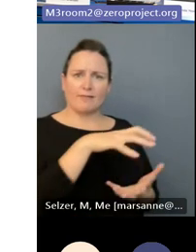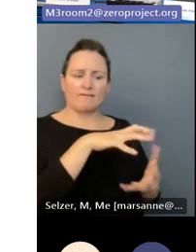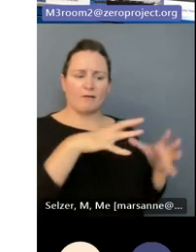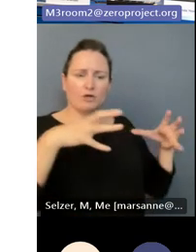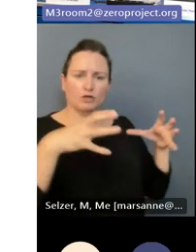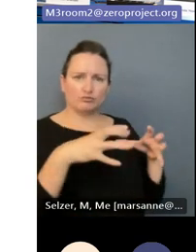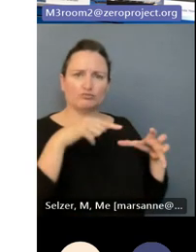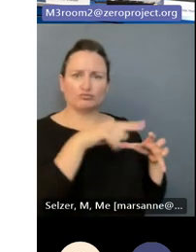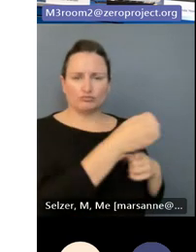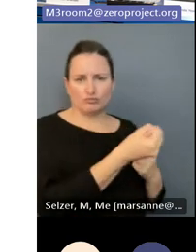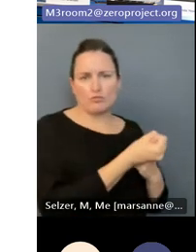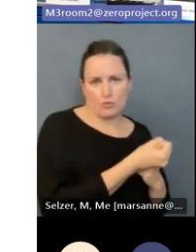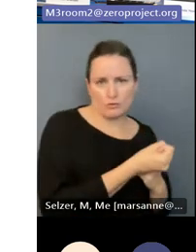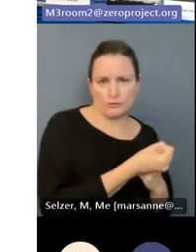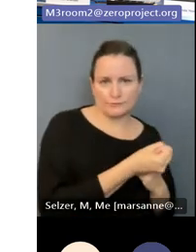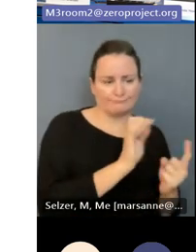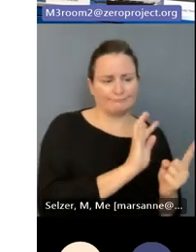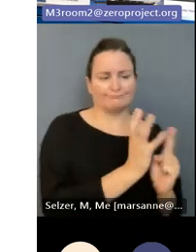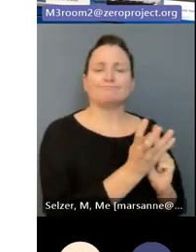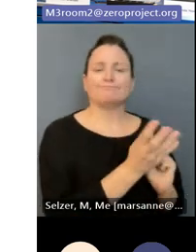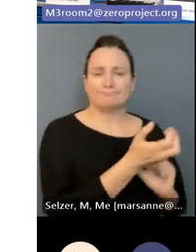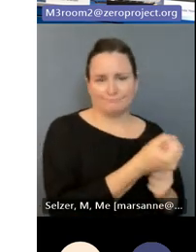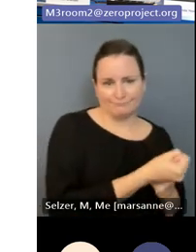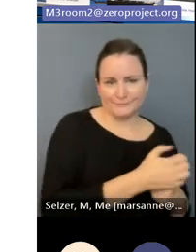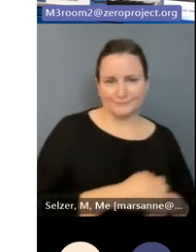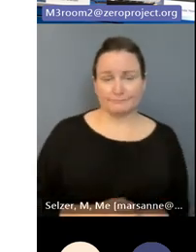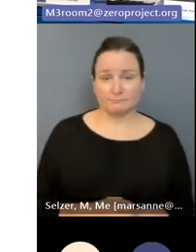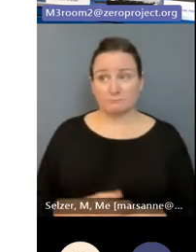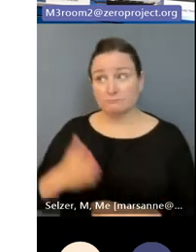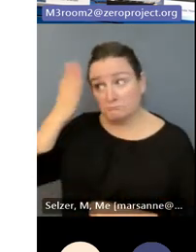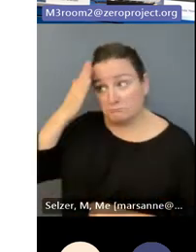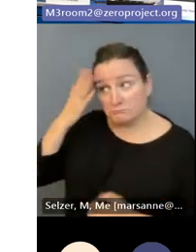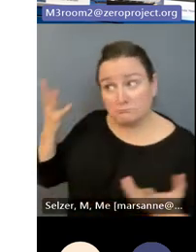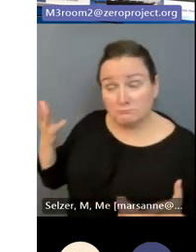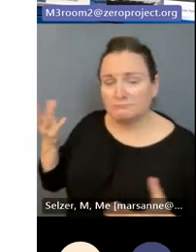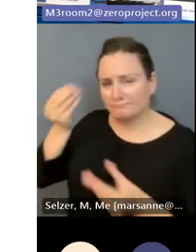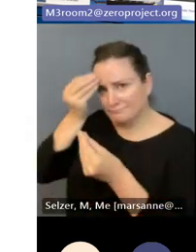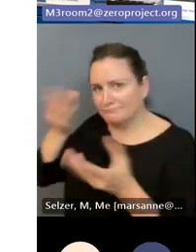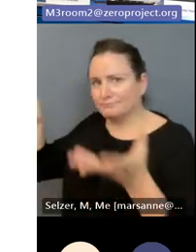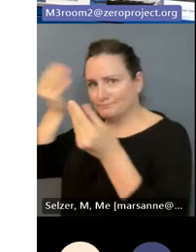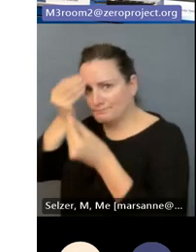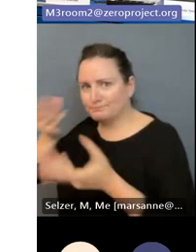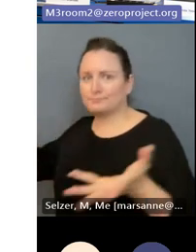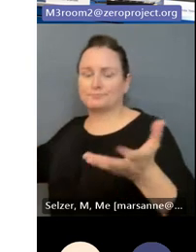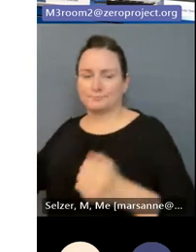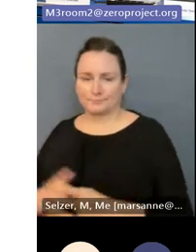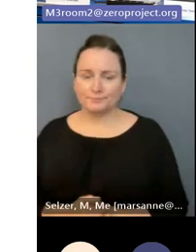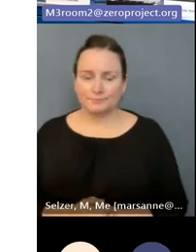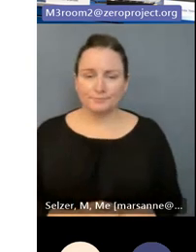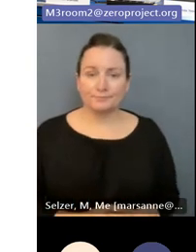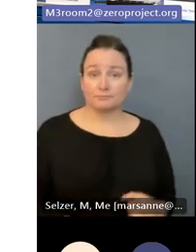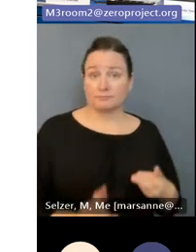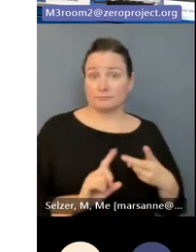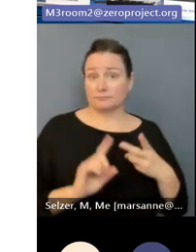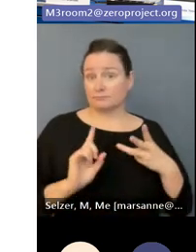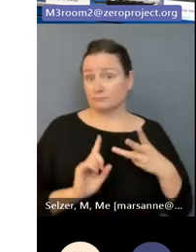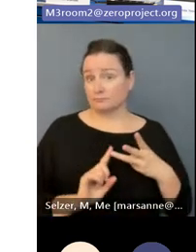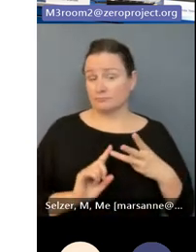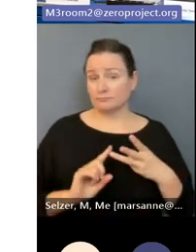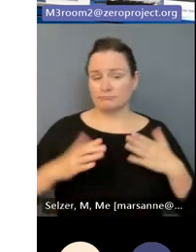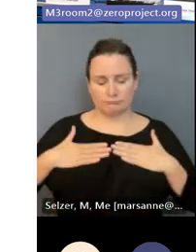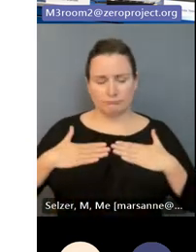we inform the world about Down syndrome to create a more inclusive society through awareness, we provide access to